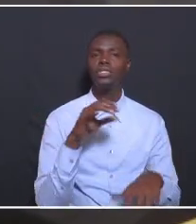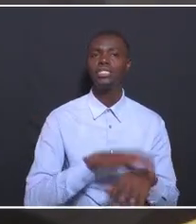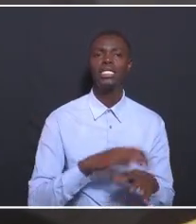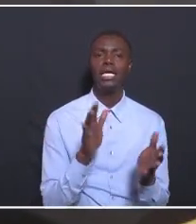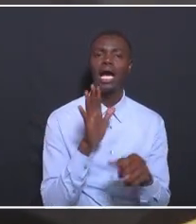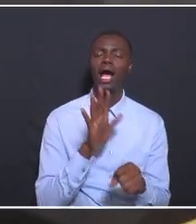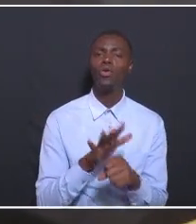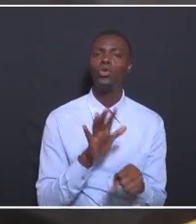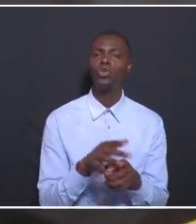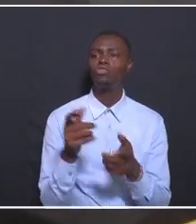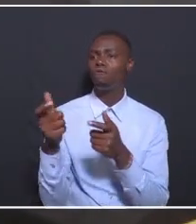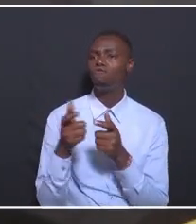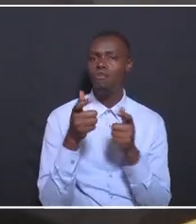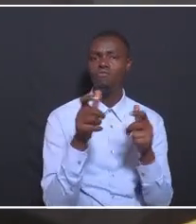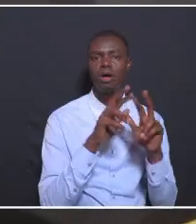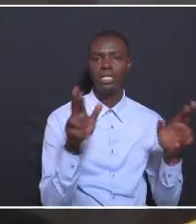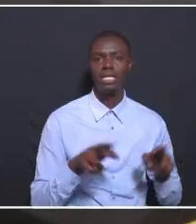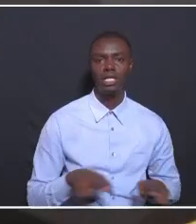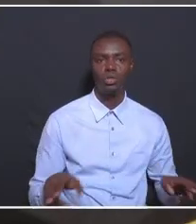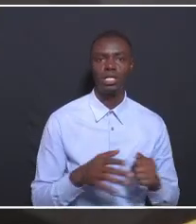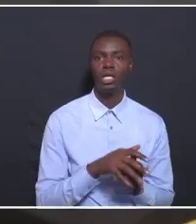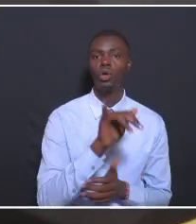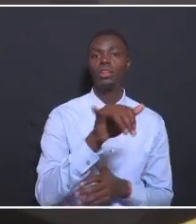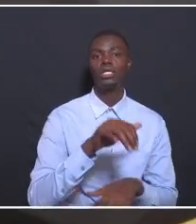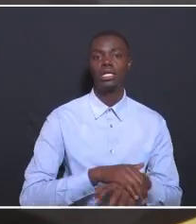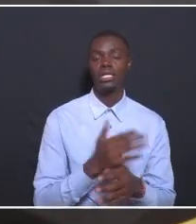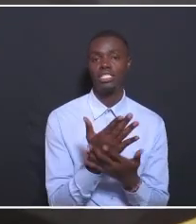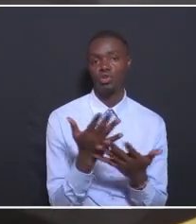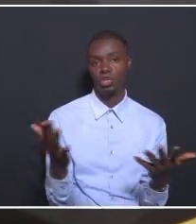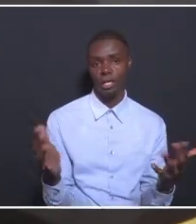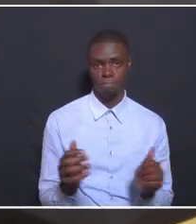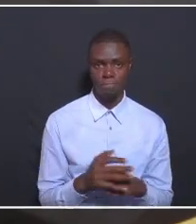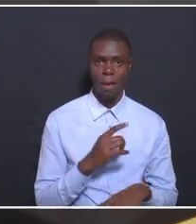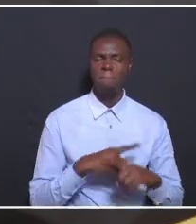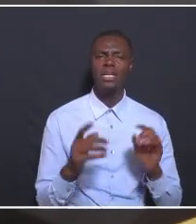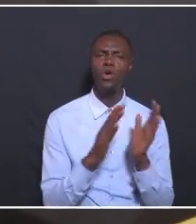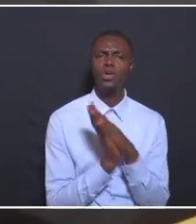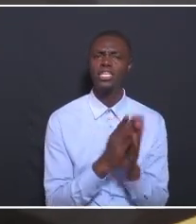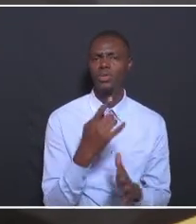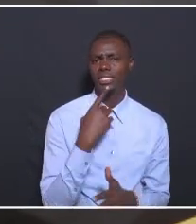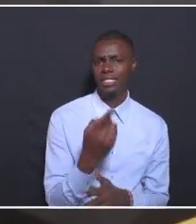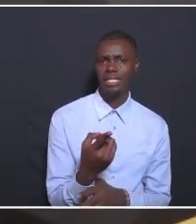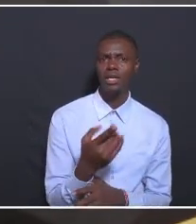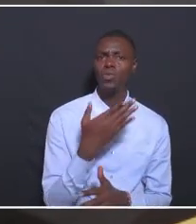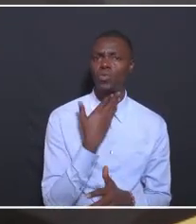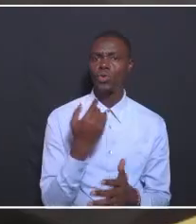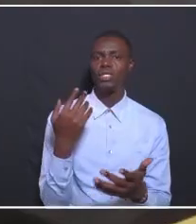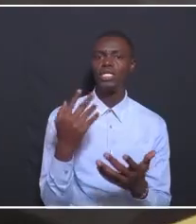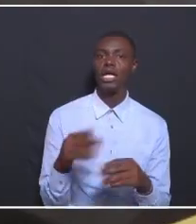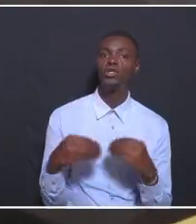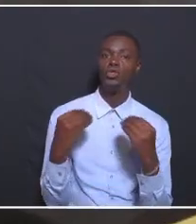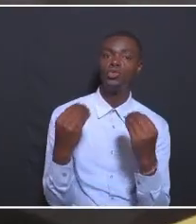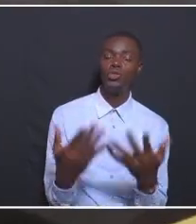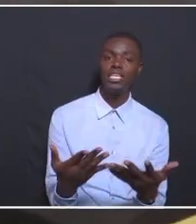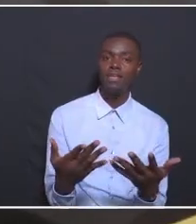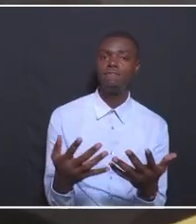traction internationally. So that's a good thing. But the storytelling was, you know, we wanted to give a